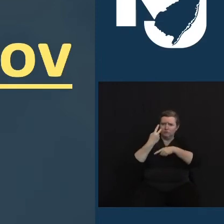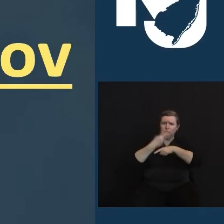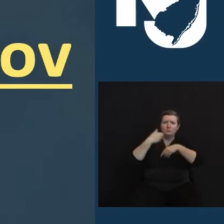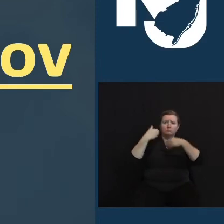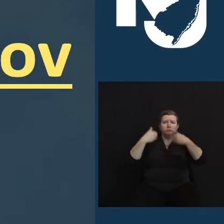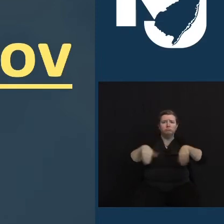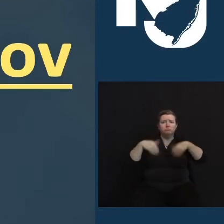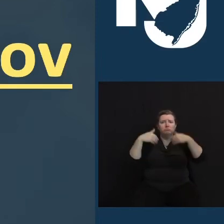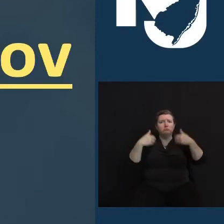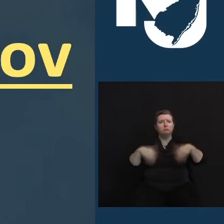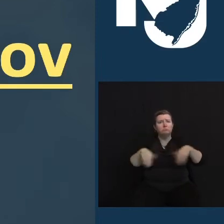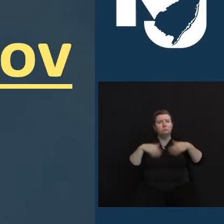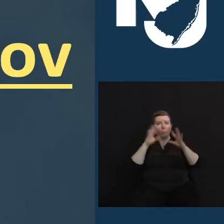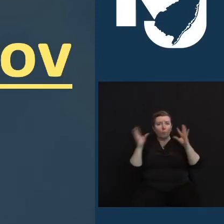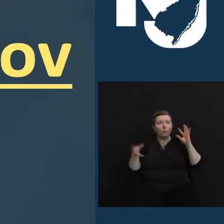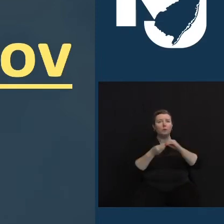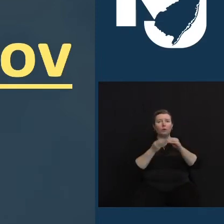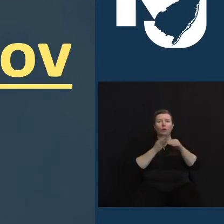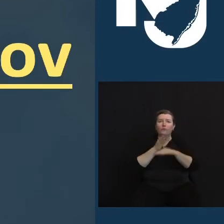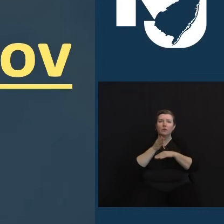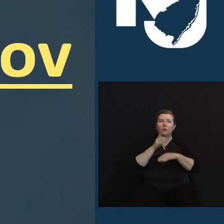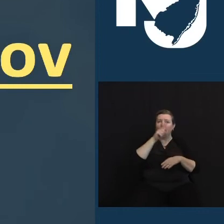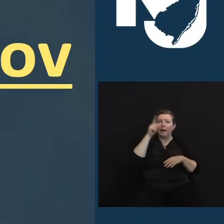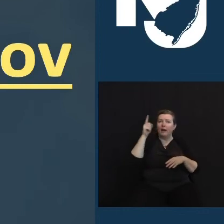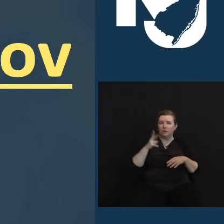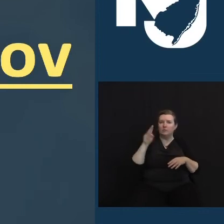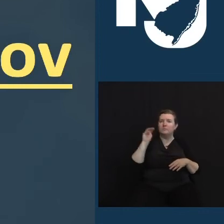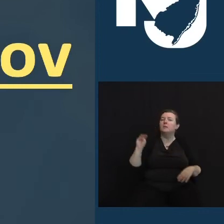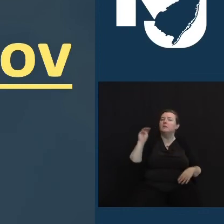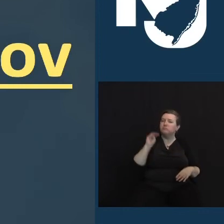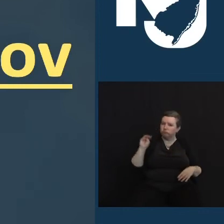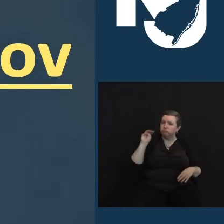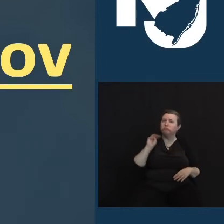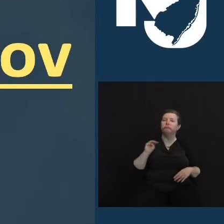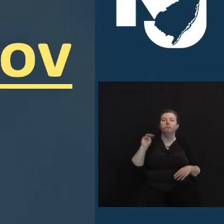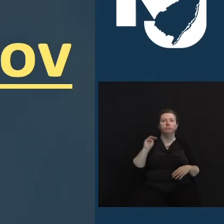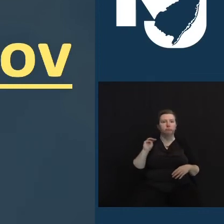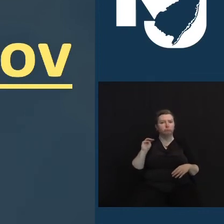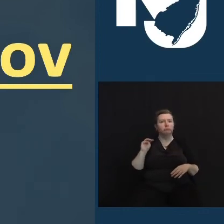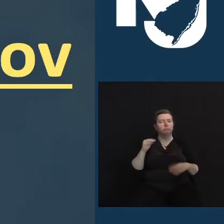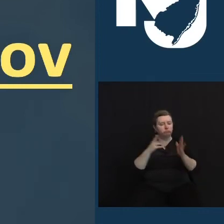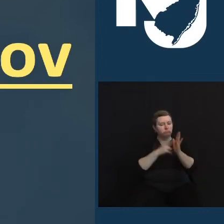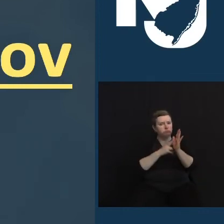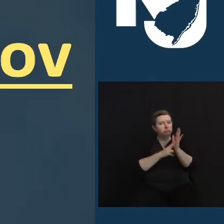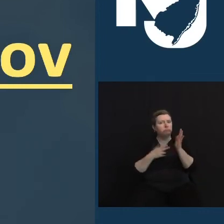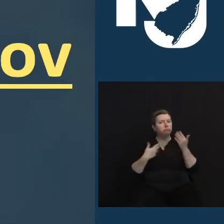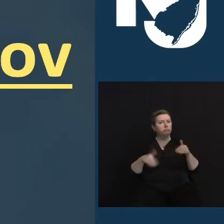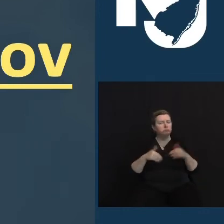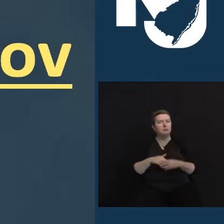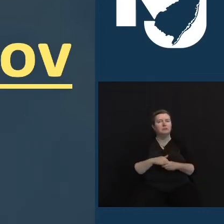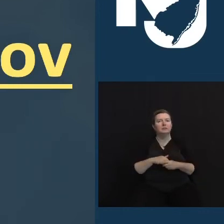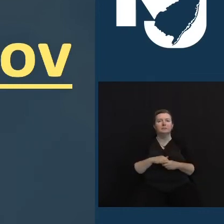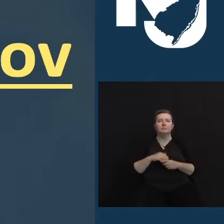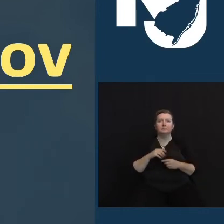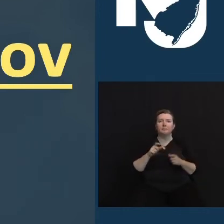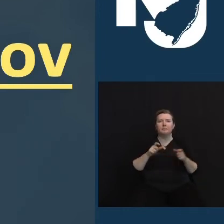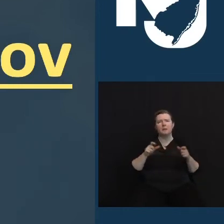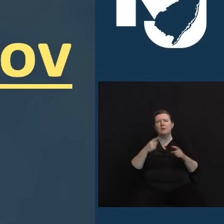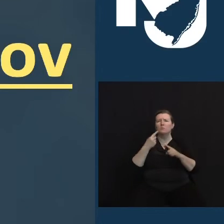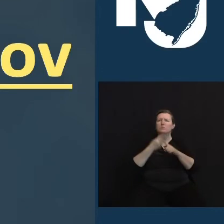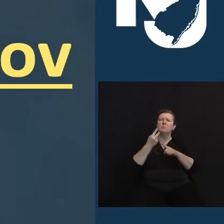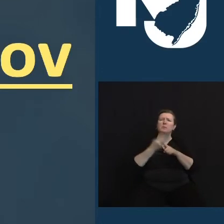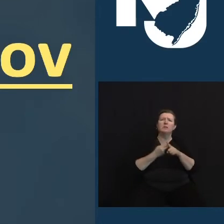because of the number in itself, but one of the big concerns we had, you'll recall a couple of months ago, was sort of the notion of anti-vaccine